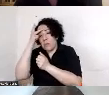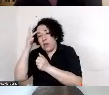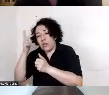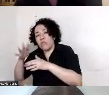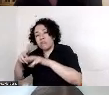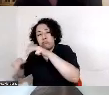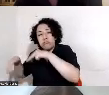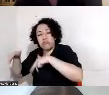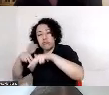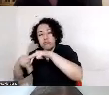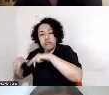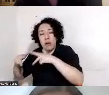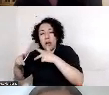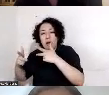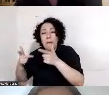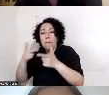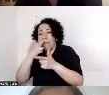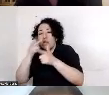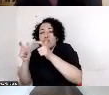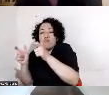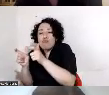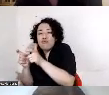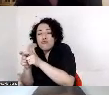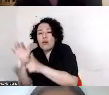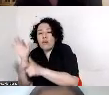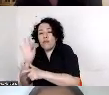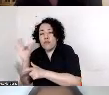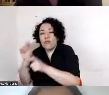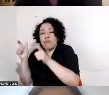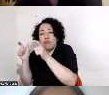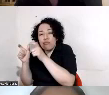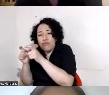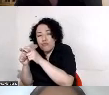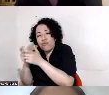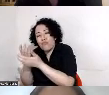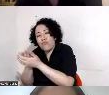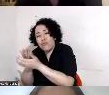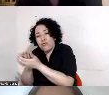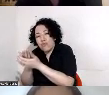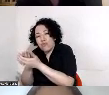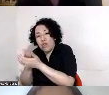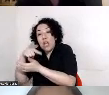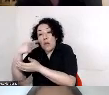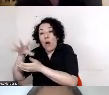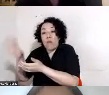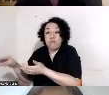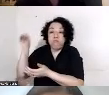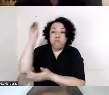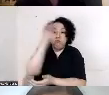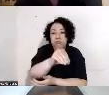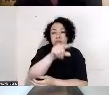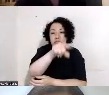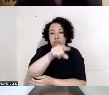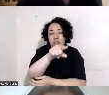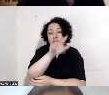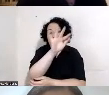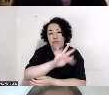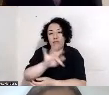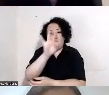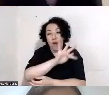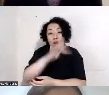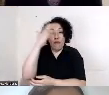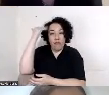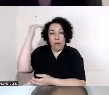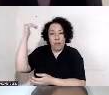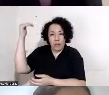menos competitivas, porque aí depois eles seriam transferidos para uma faculdade competitiva. No, I don't